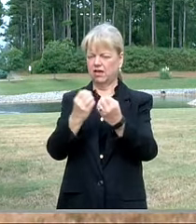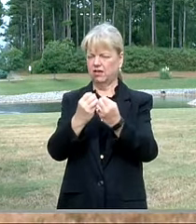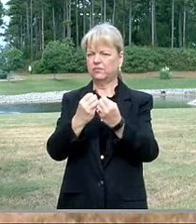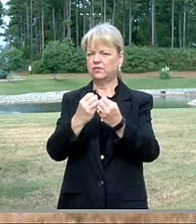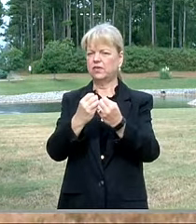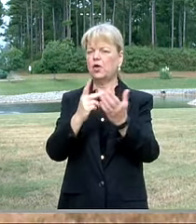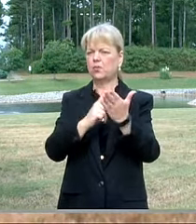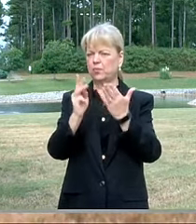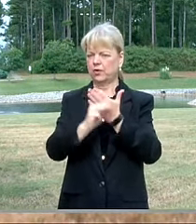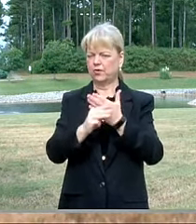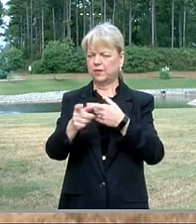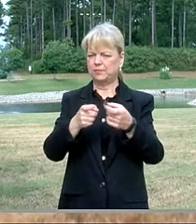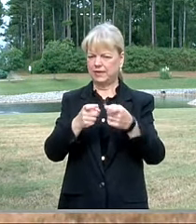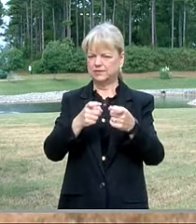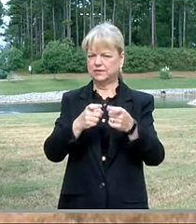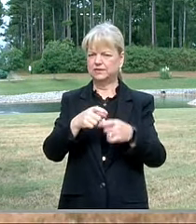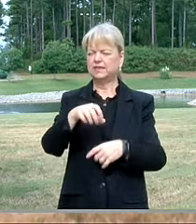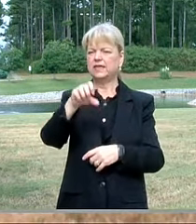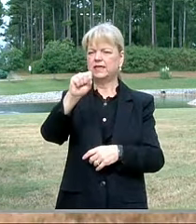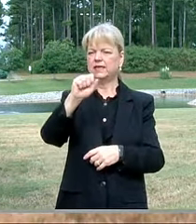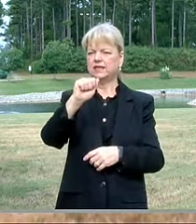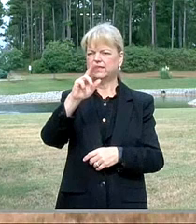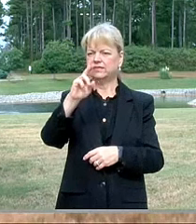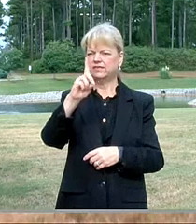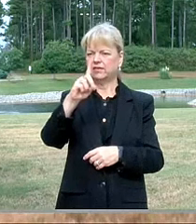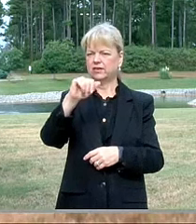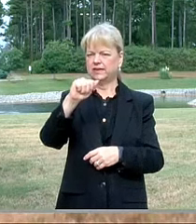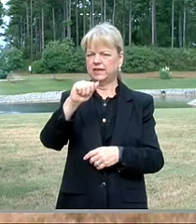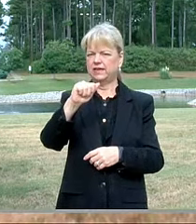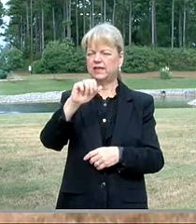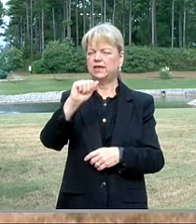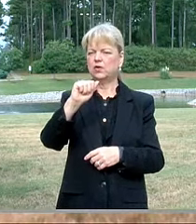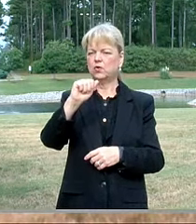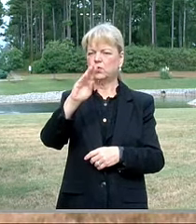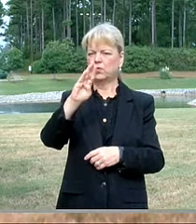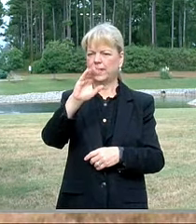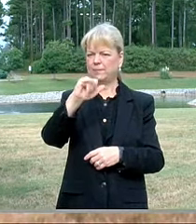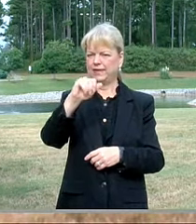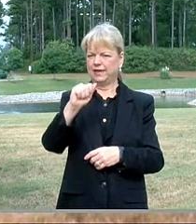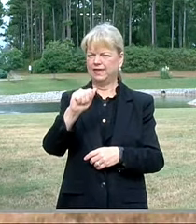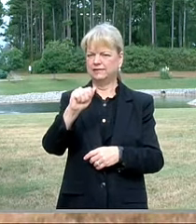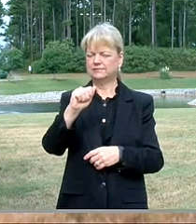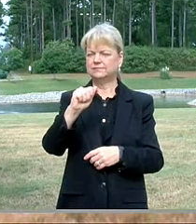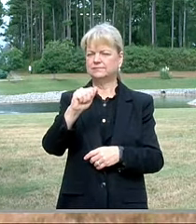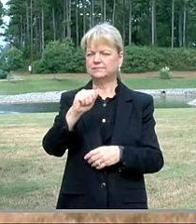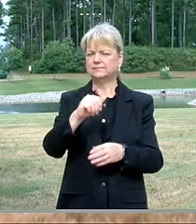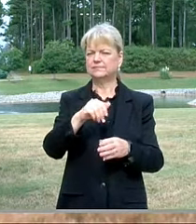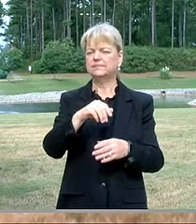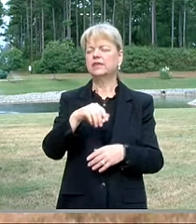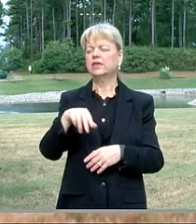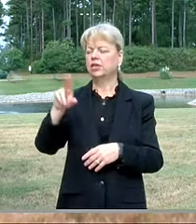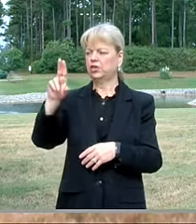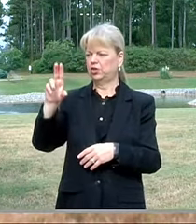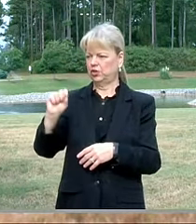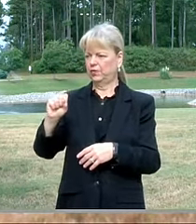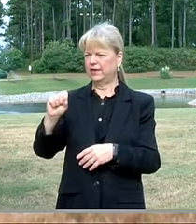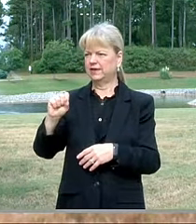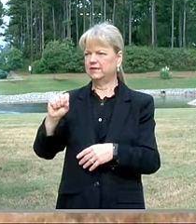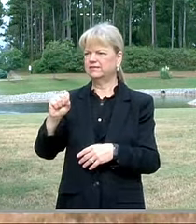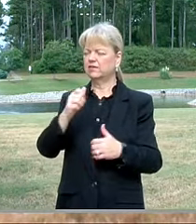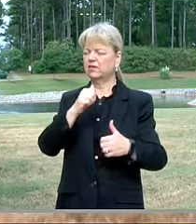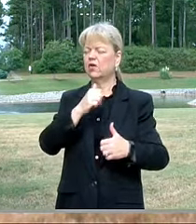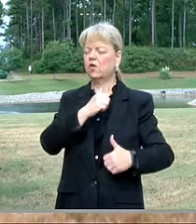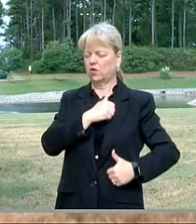National Guard, headquartered in Saudi Arabia and led by Colonel Wade German. And the U.S. Army